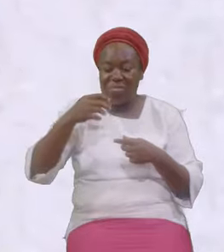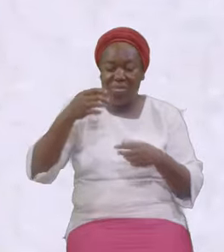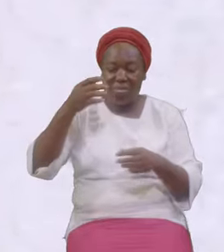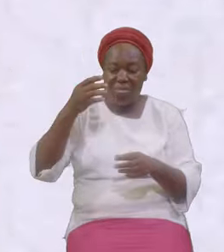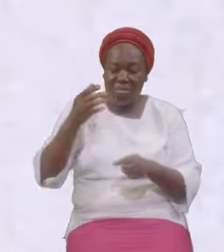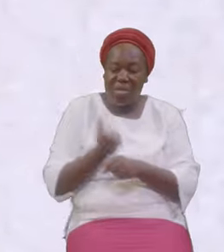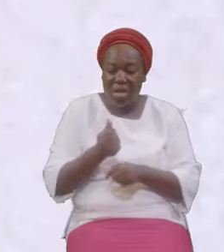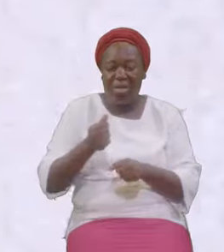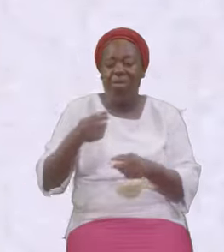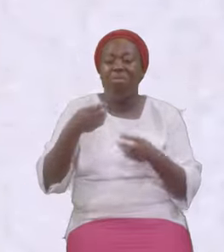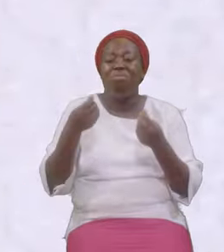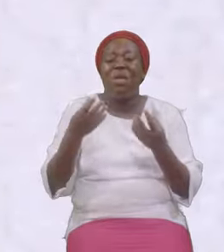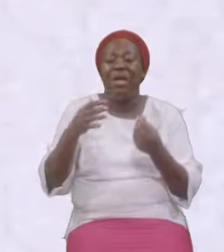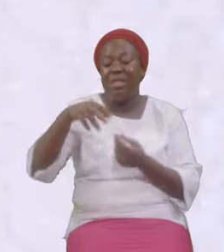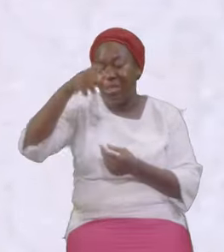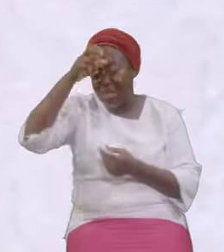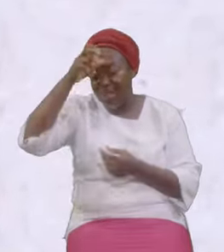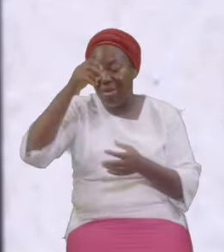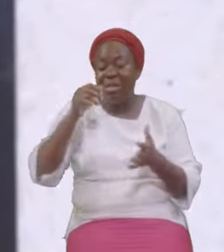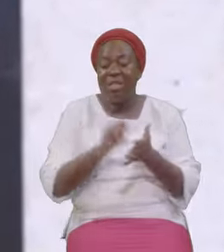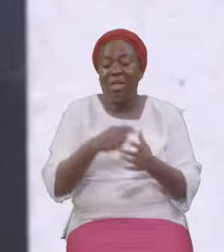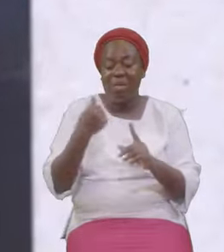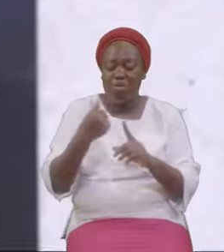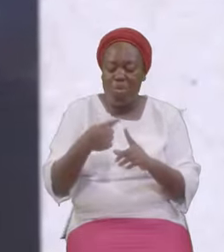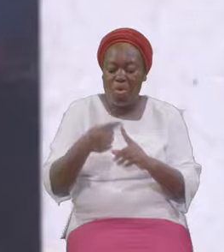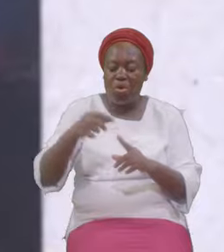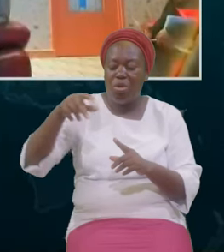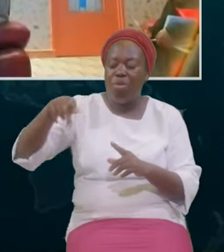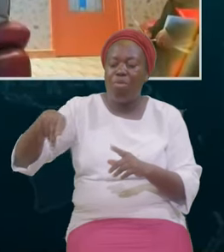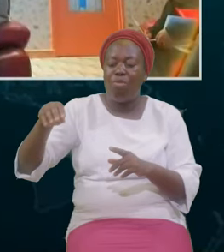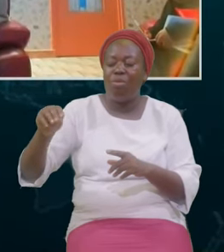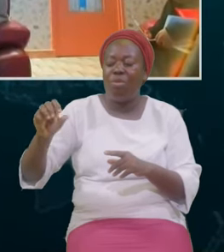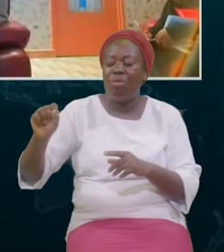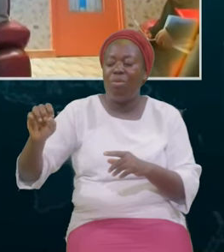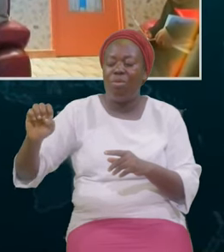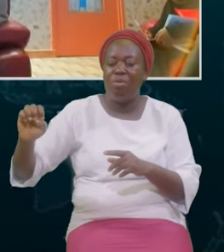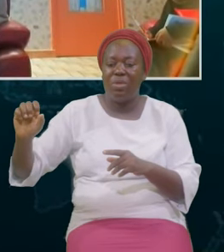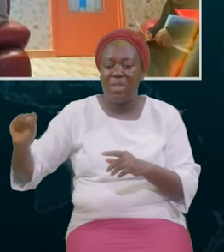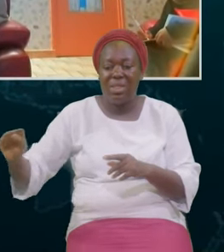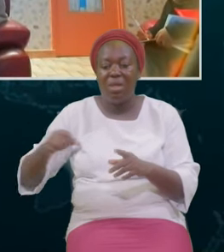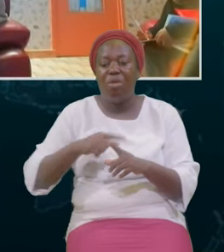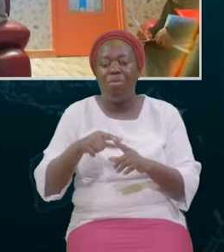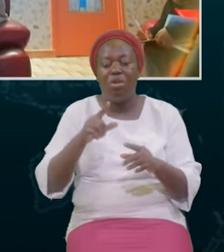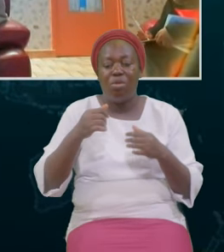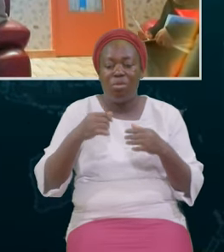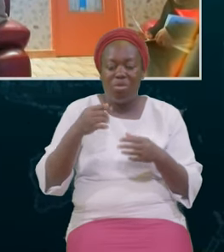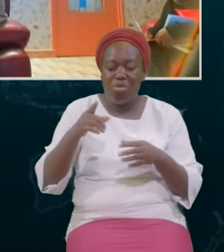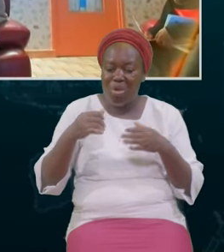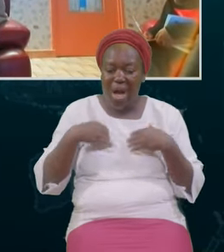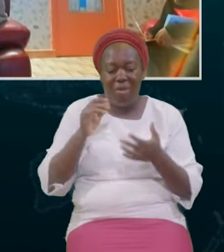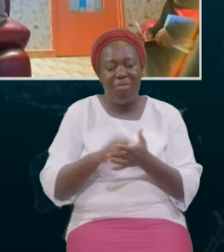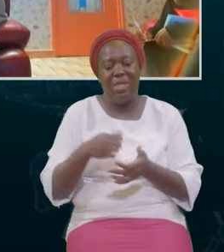what possessed. When you possess something, you have that thing. And when